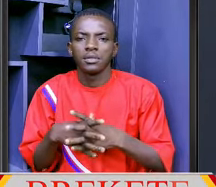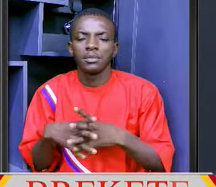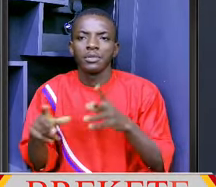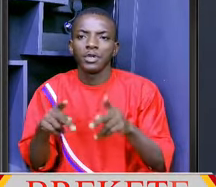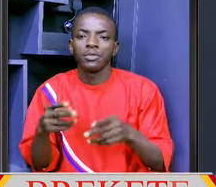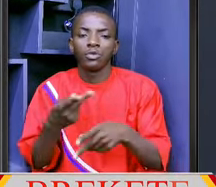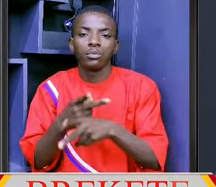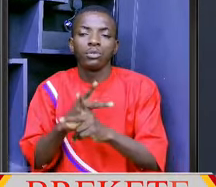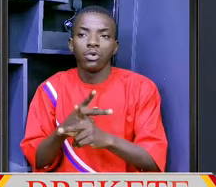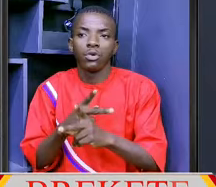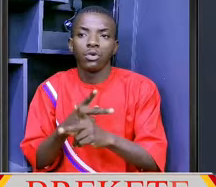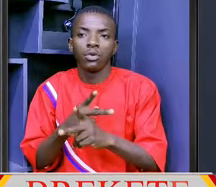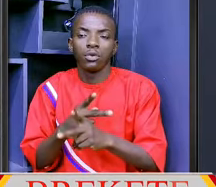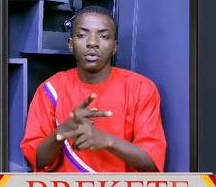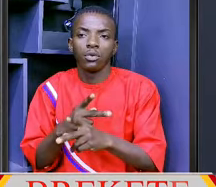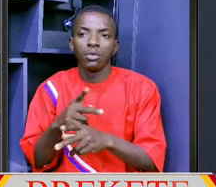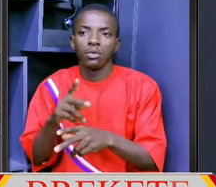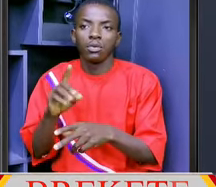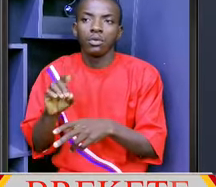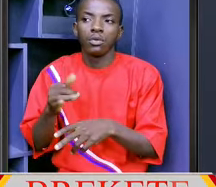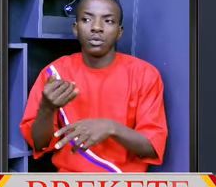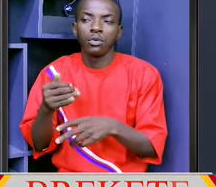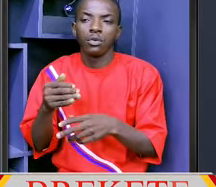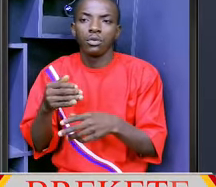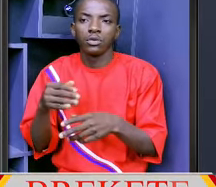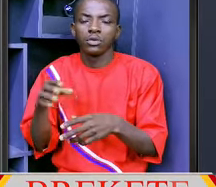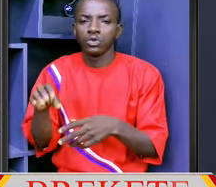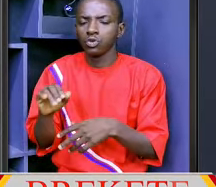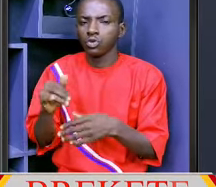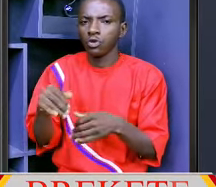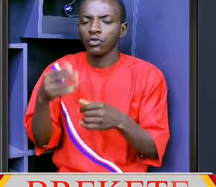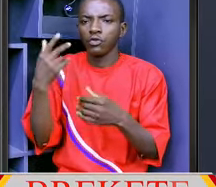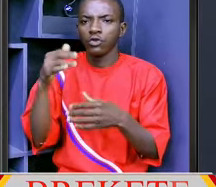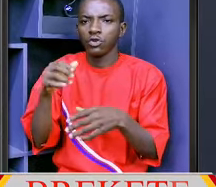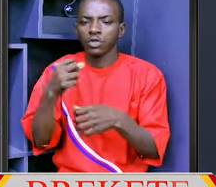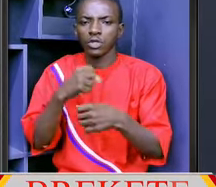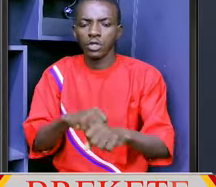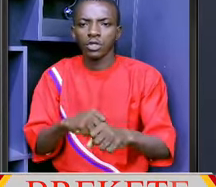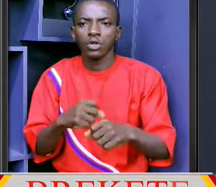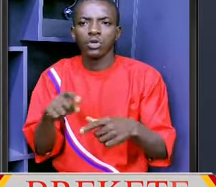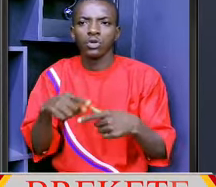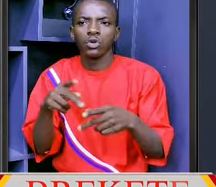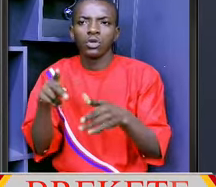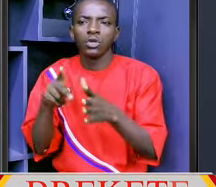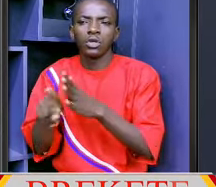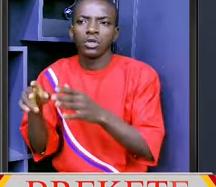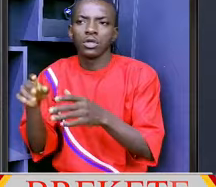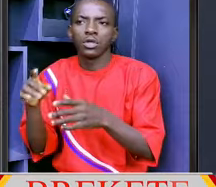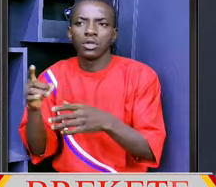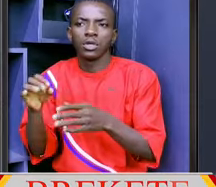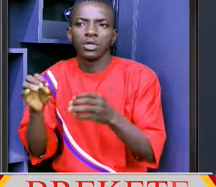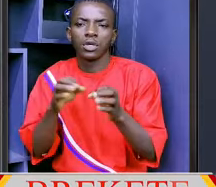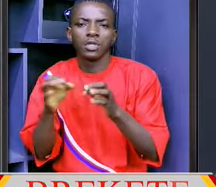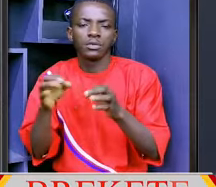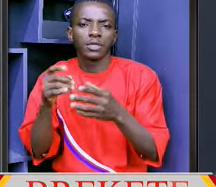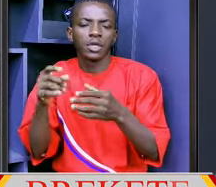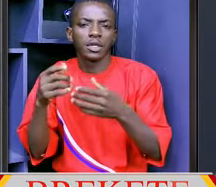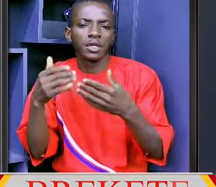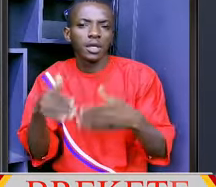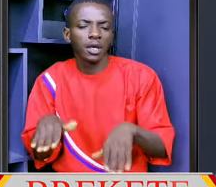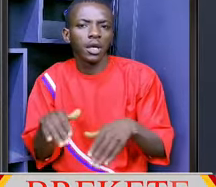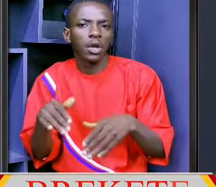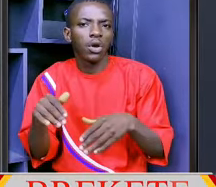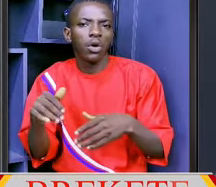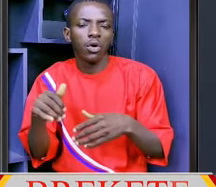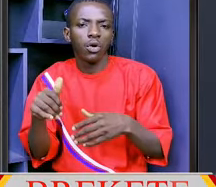People they borrow police dog for security. You borrow police dog, they go kill the police dog. You go explain tire.